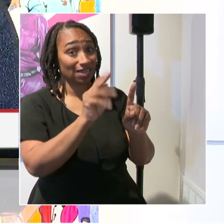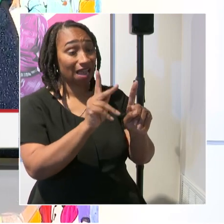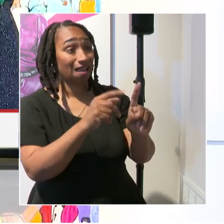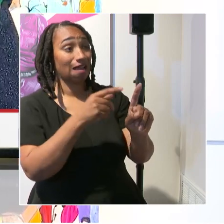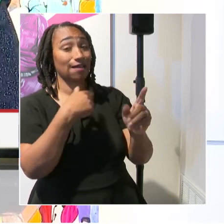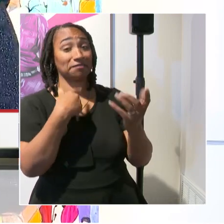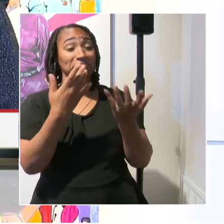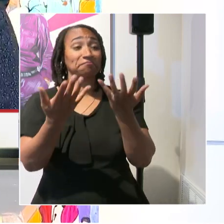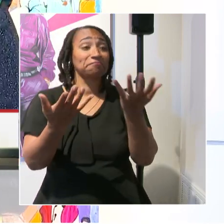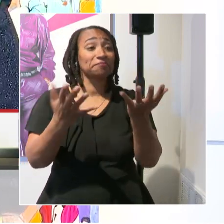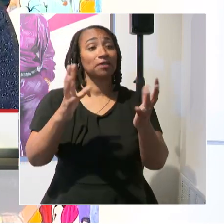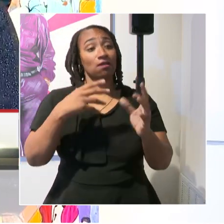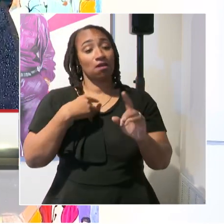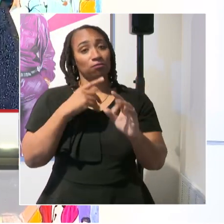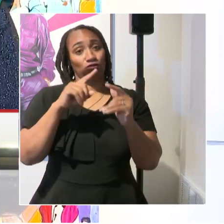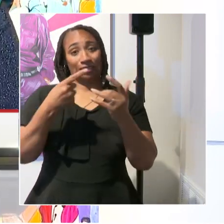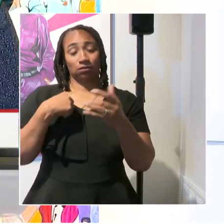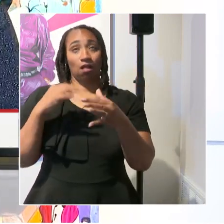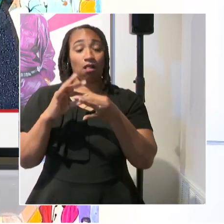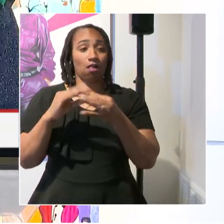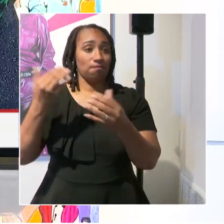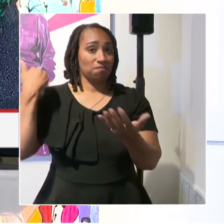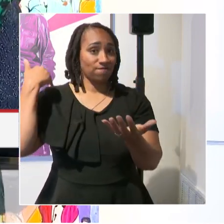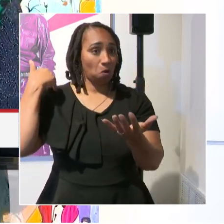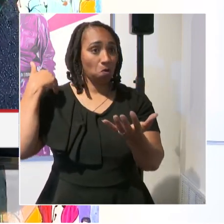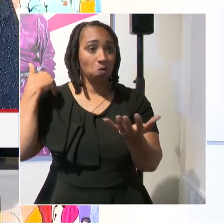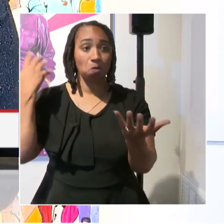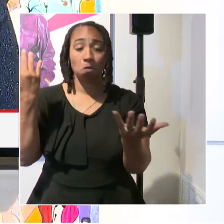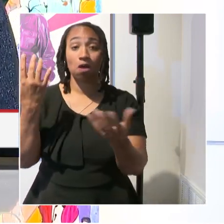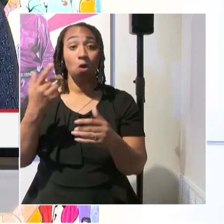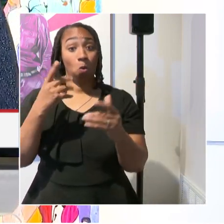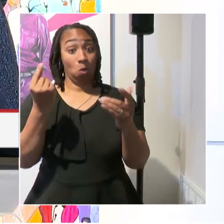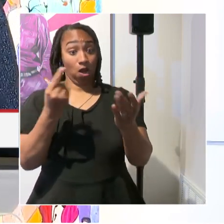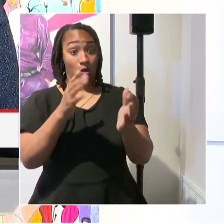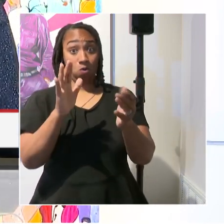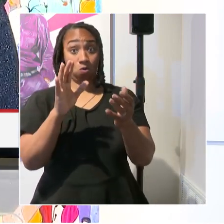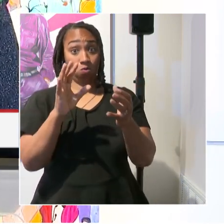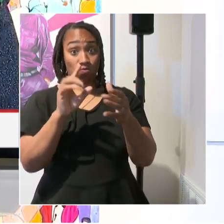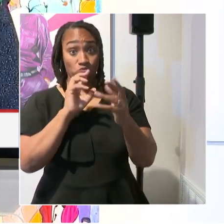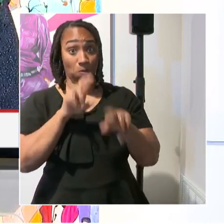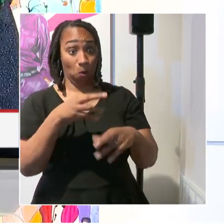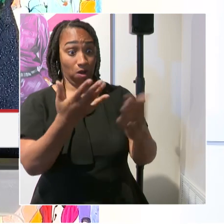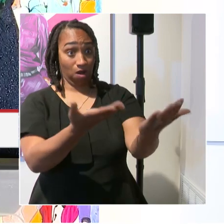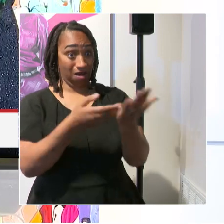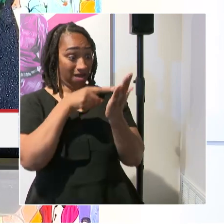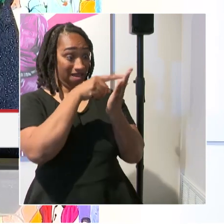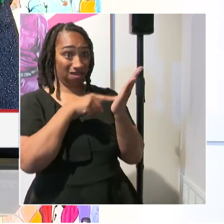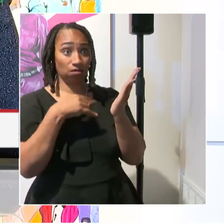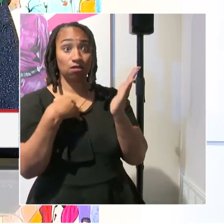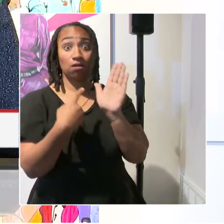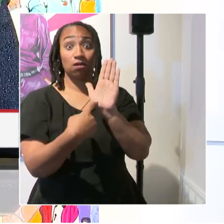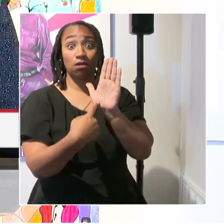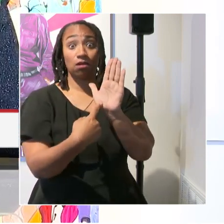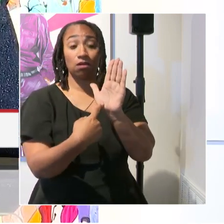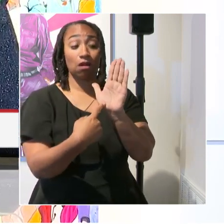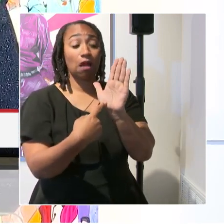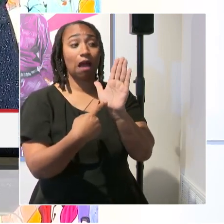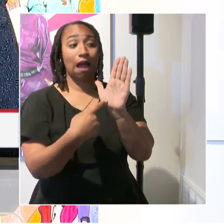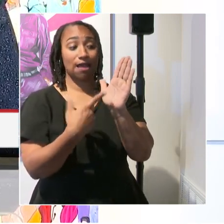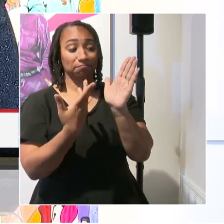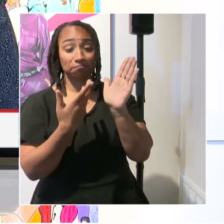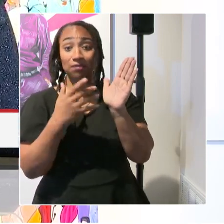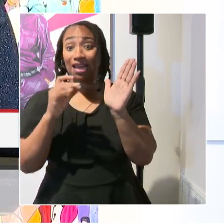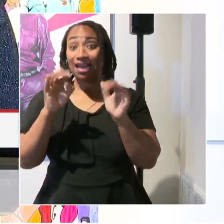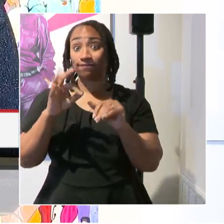I said a lot of things, not just what was reported out, but here's what I want everybody to know. In